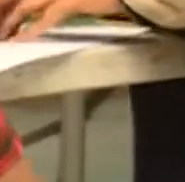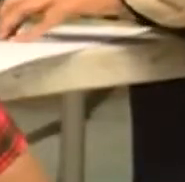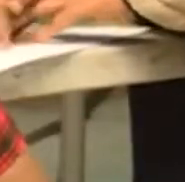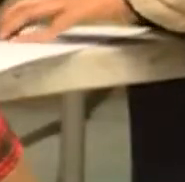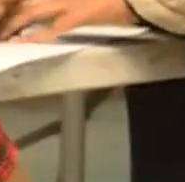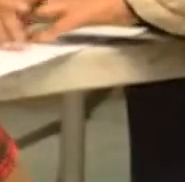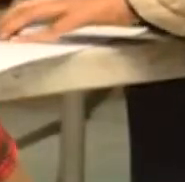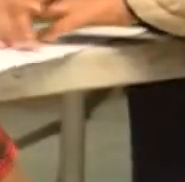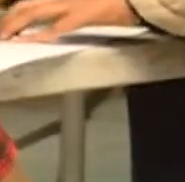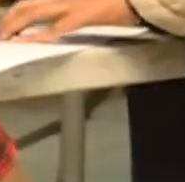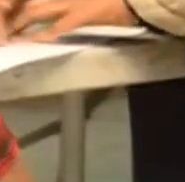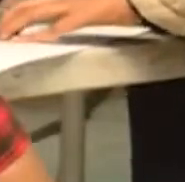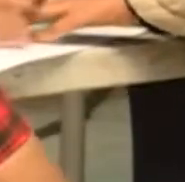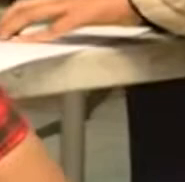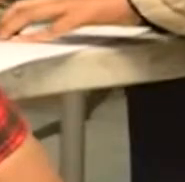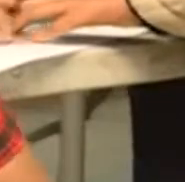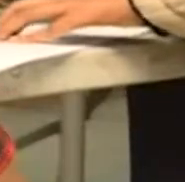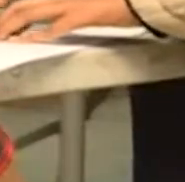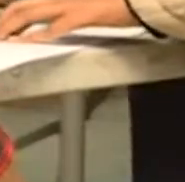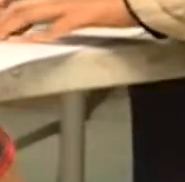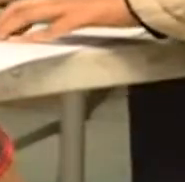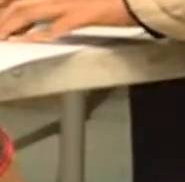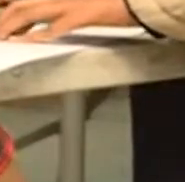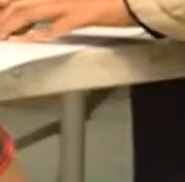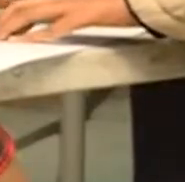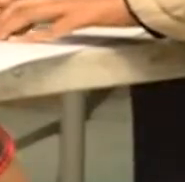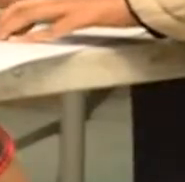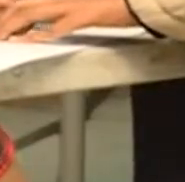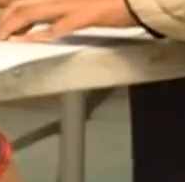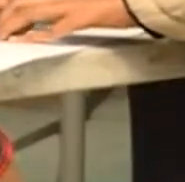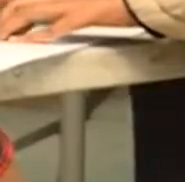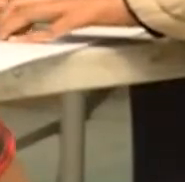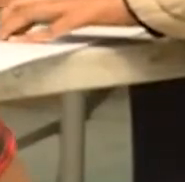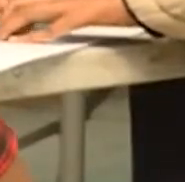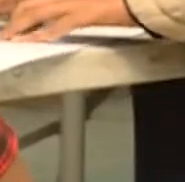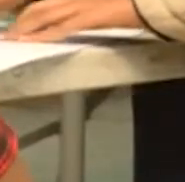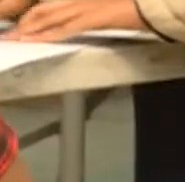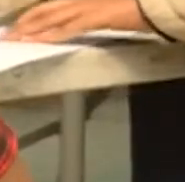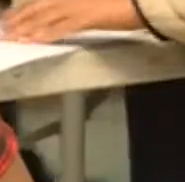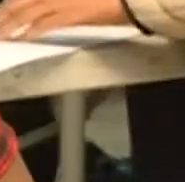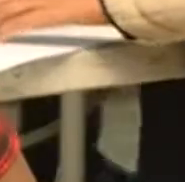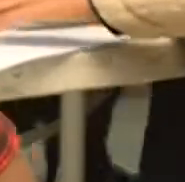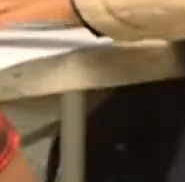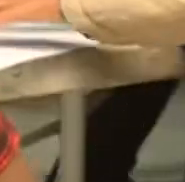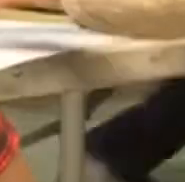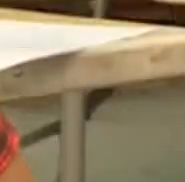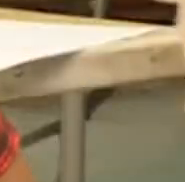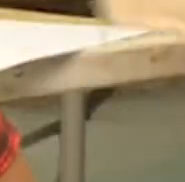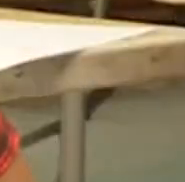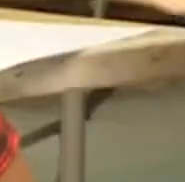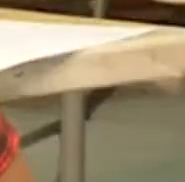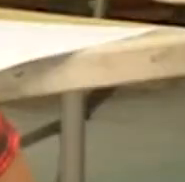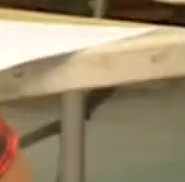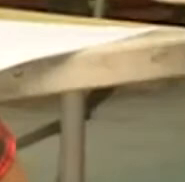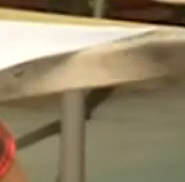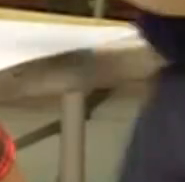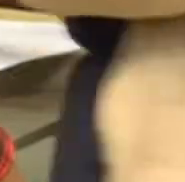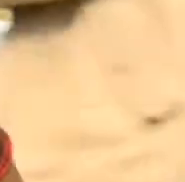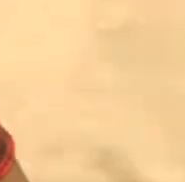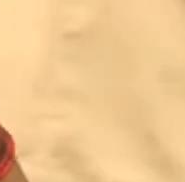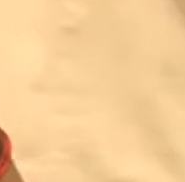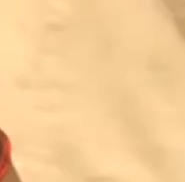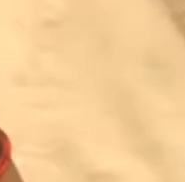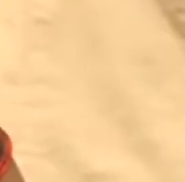they'll express themselves very freely without being pushed to do it. And